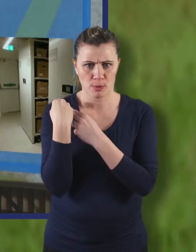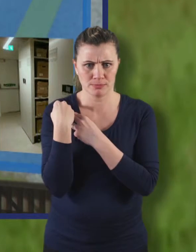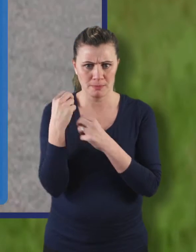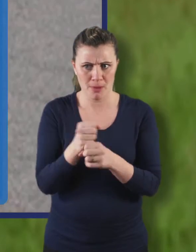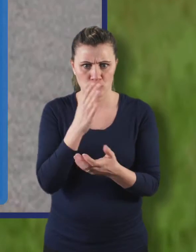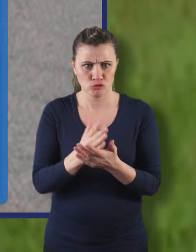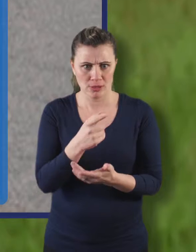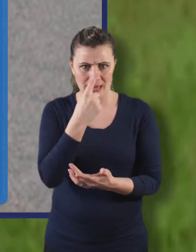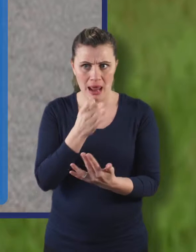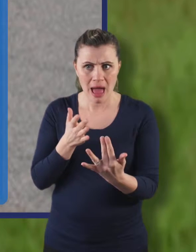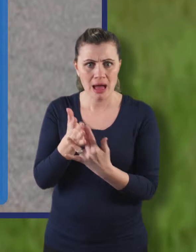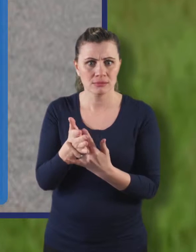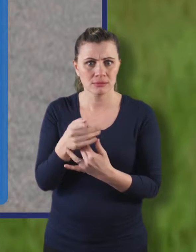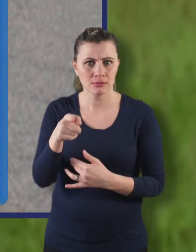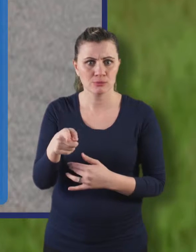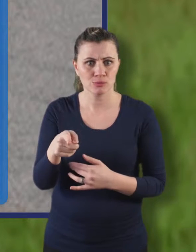your space?